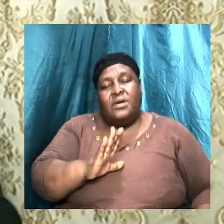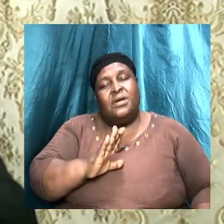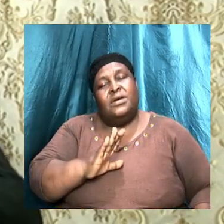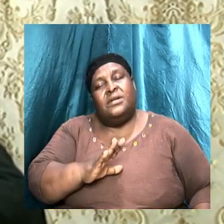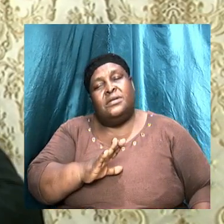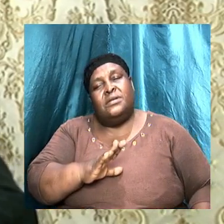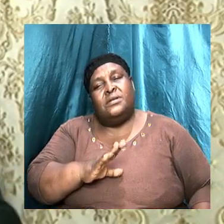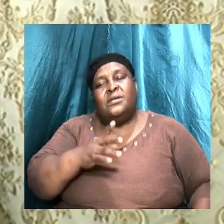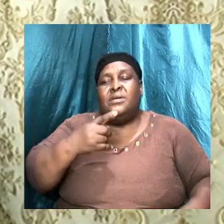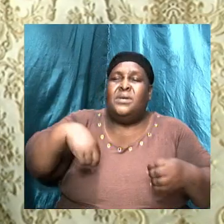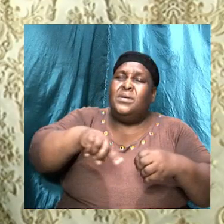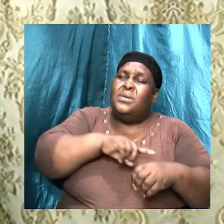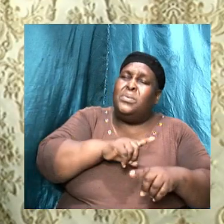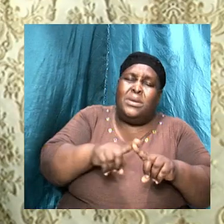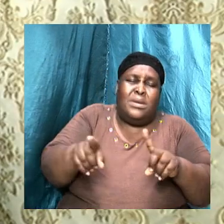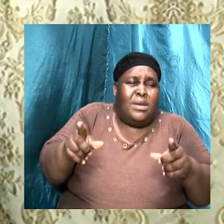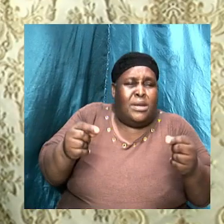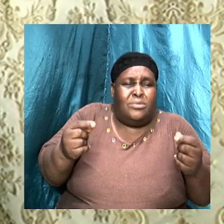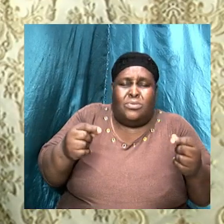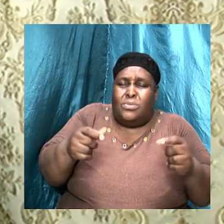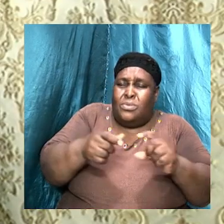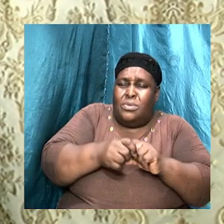we cannot do it of ourselves.